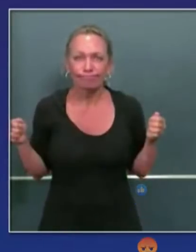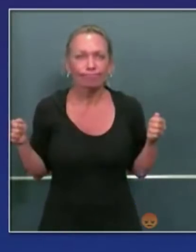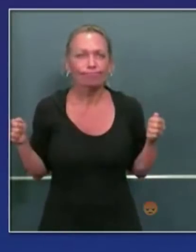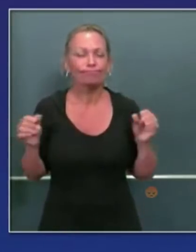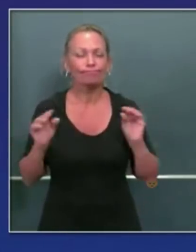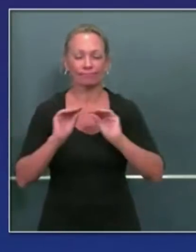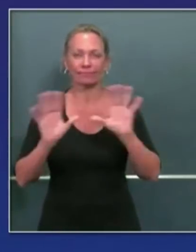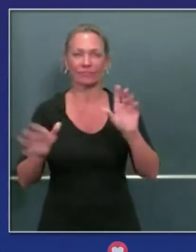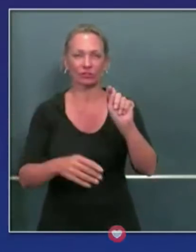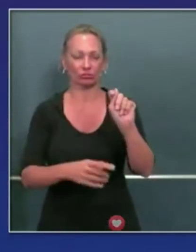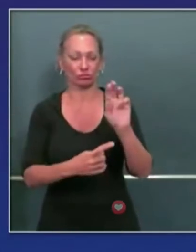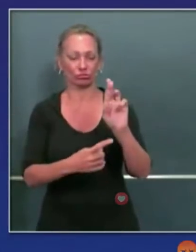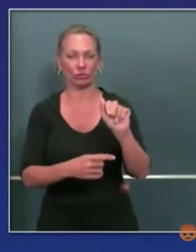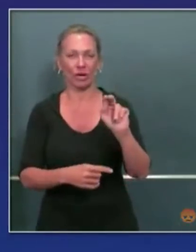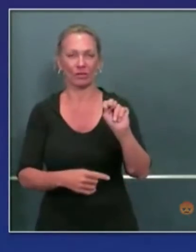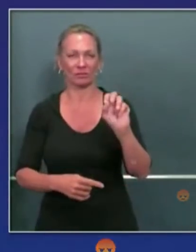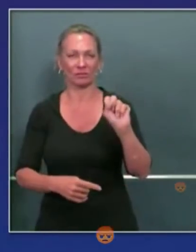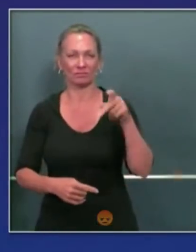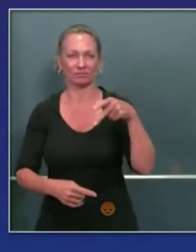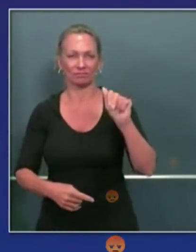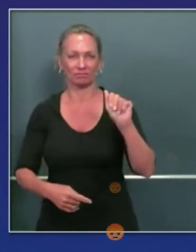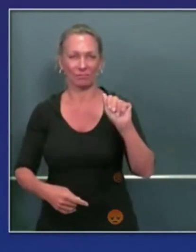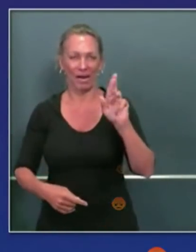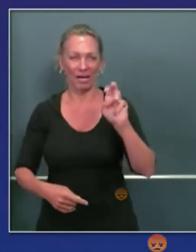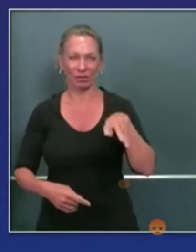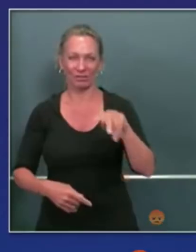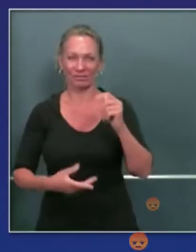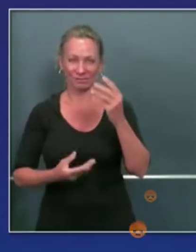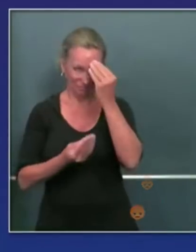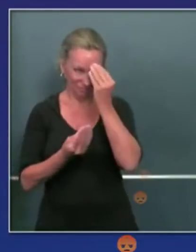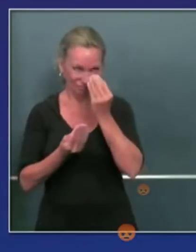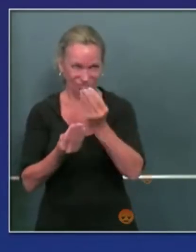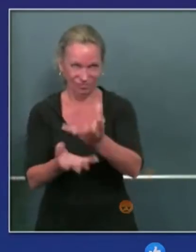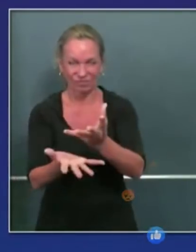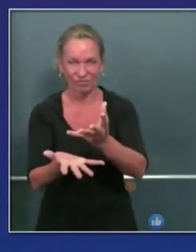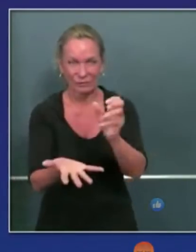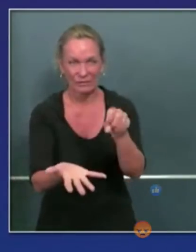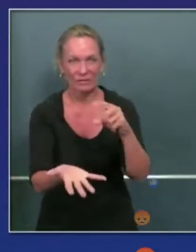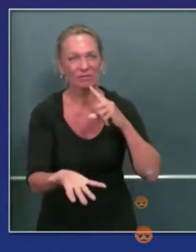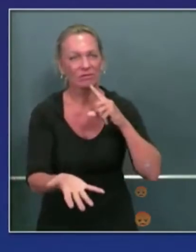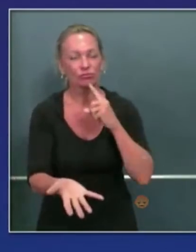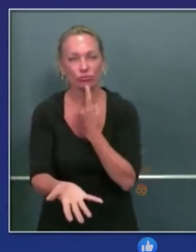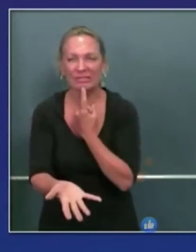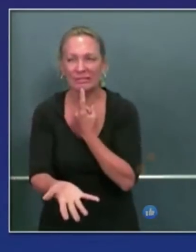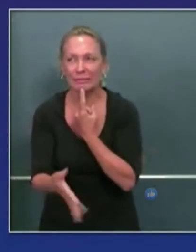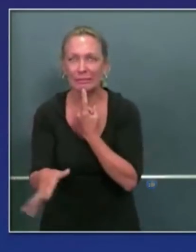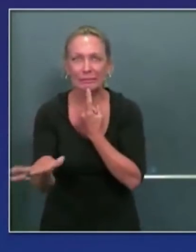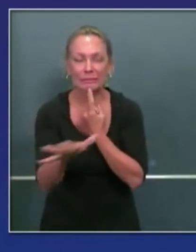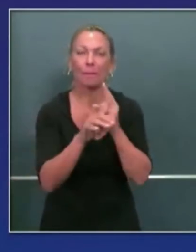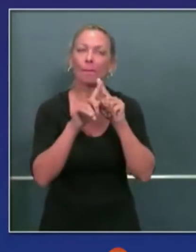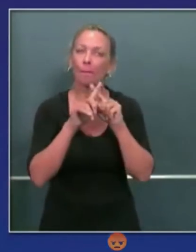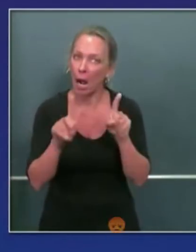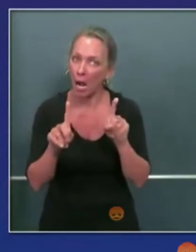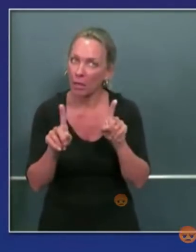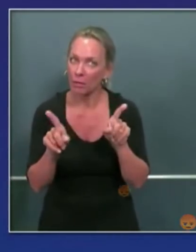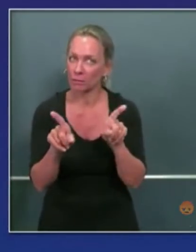Nếu mà từng giai đoạn mà tốt thì sẽ sang giai đoạn kế tiếp. Còn nếu mà